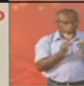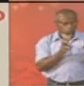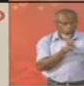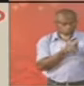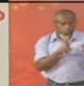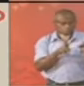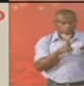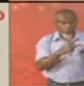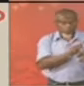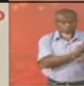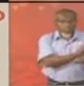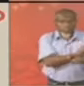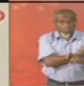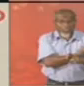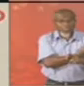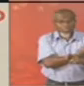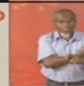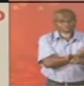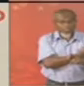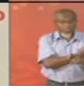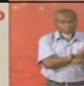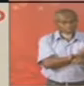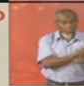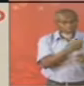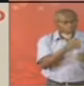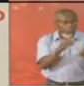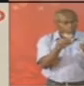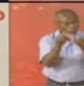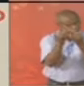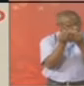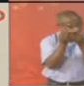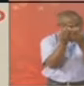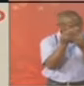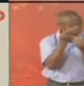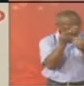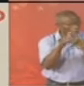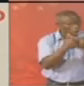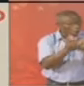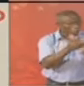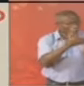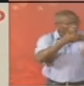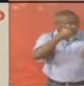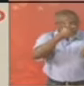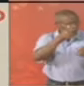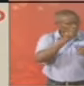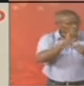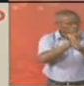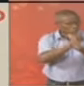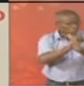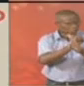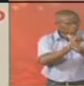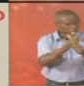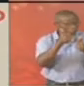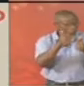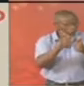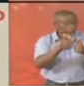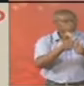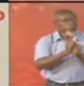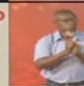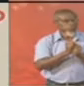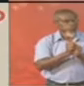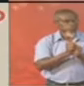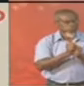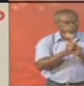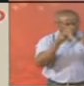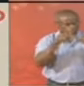get additional information on how well the vaccines function to reduce the risk of transmission, we review and we see